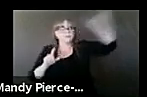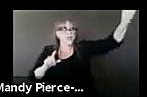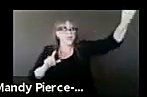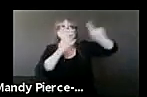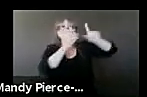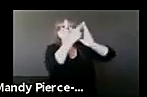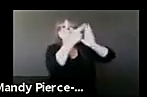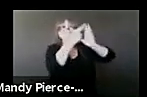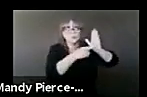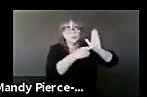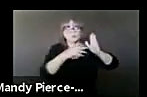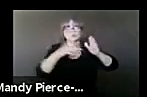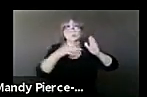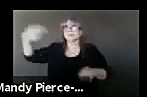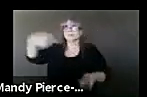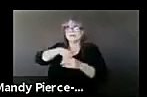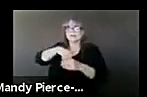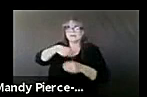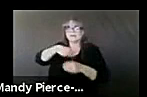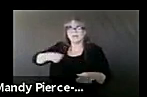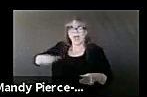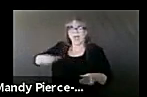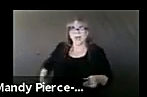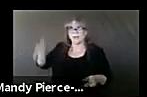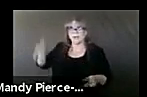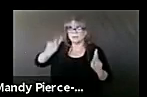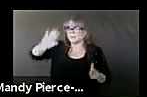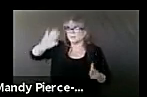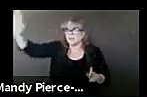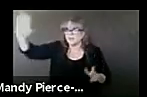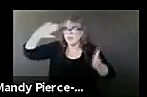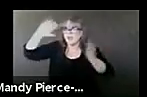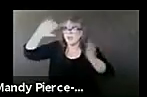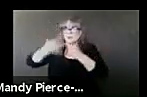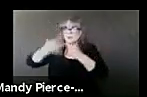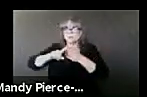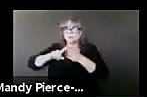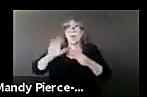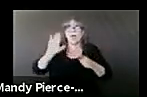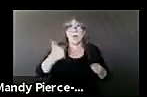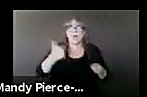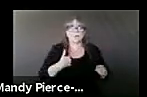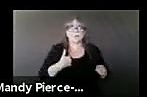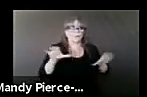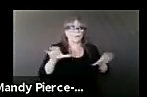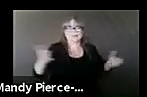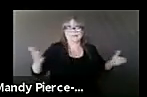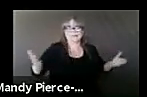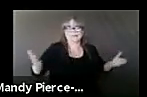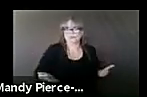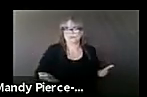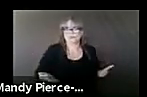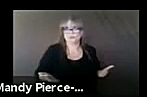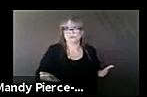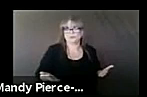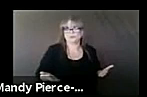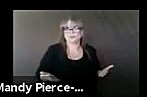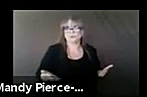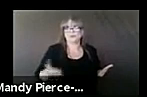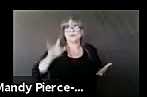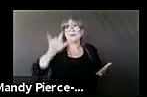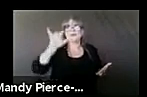their epidemic compared to how those strategies are being implemented here in Colorado. And so those are really two major reasons that we see